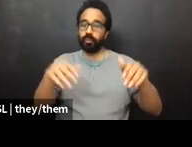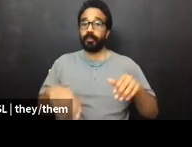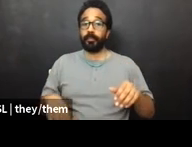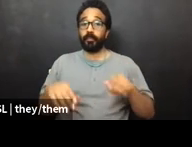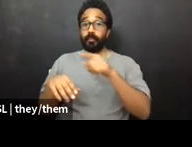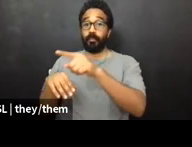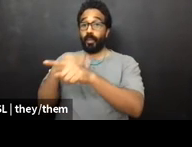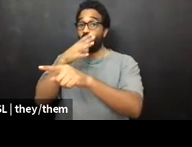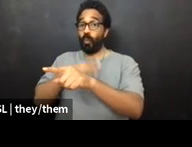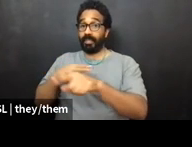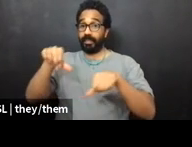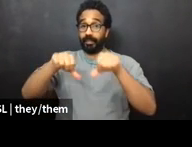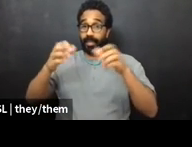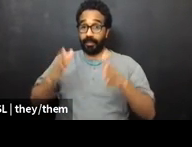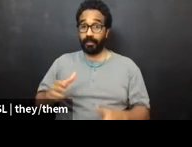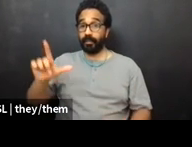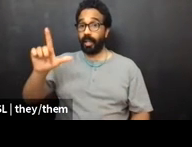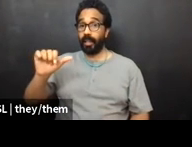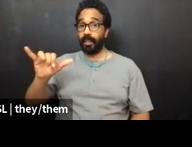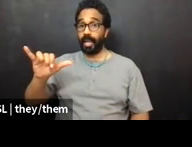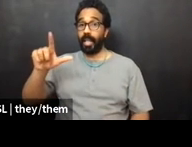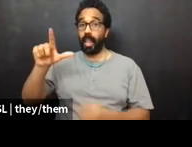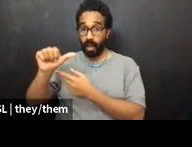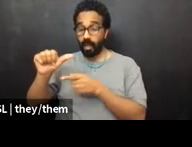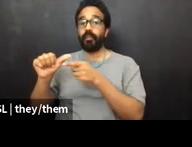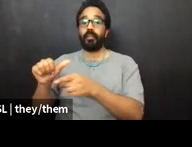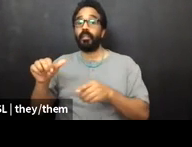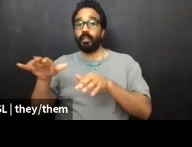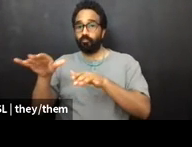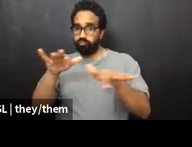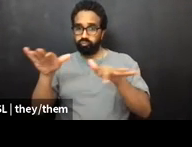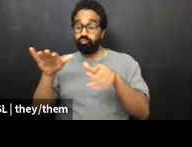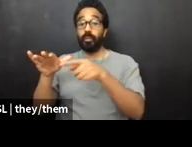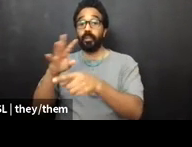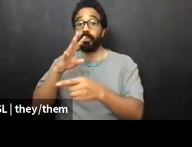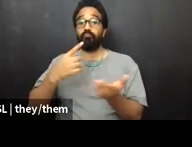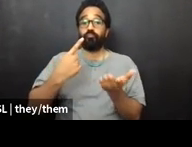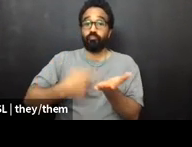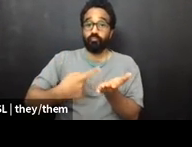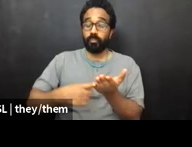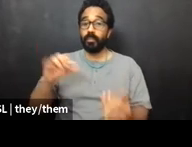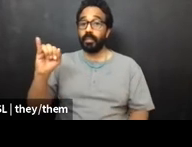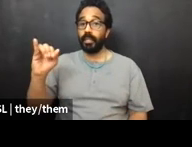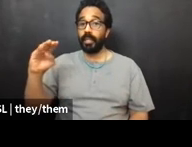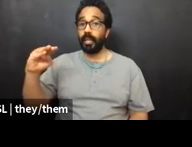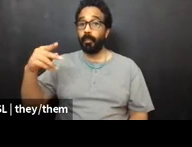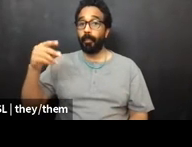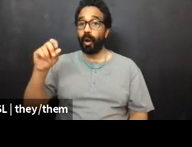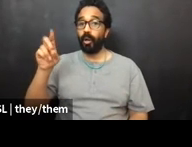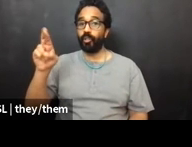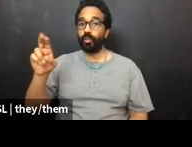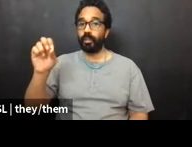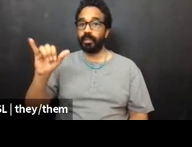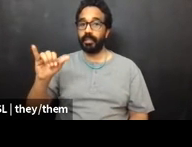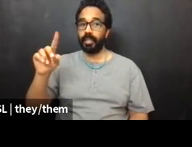her, a scientist, was talking about imposter syndrome out at sea. And this is how Aria responded. I want